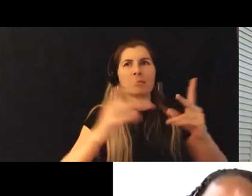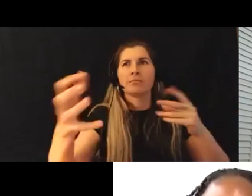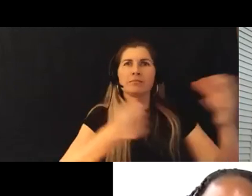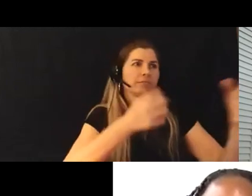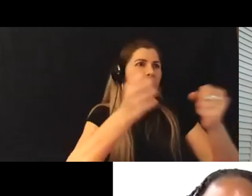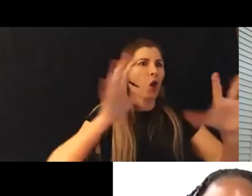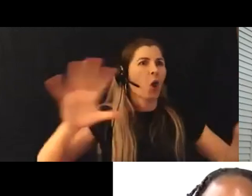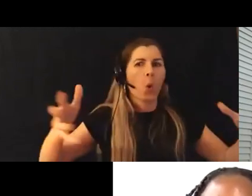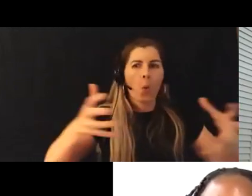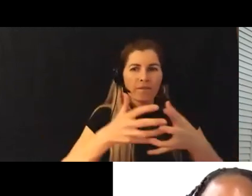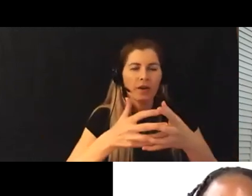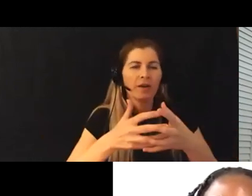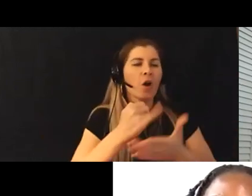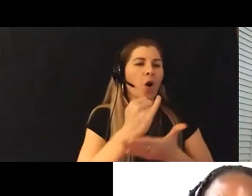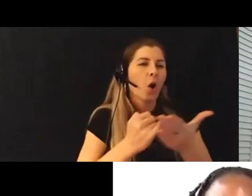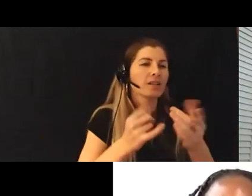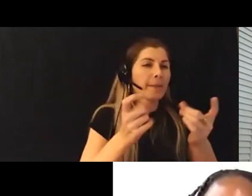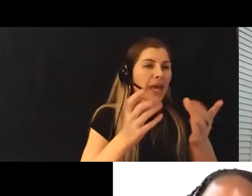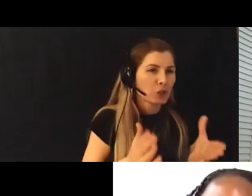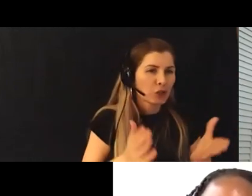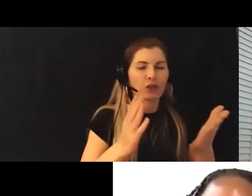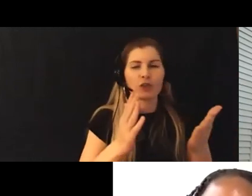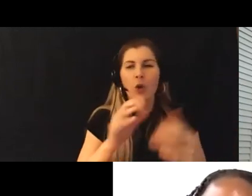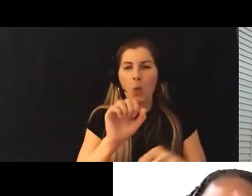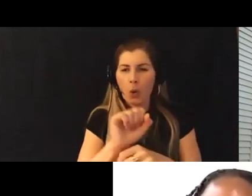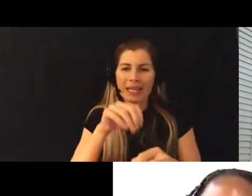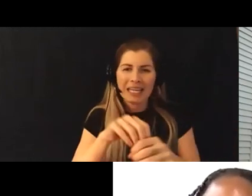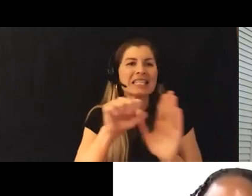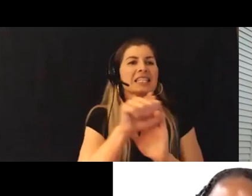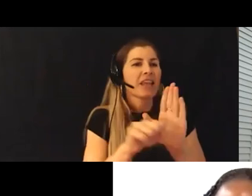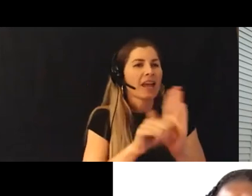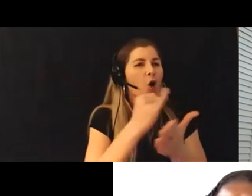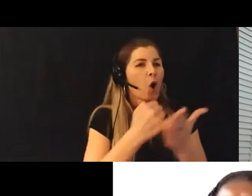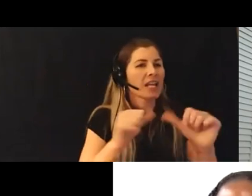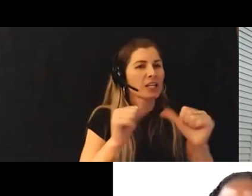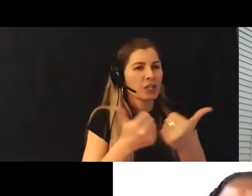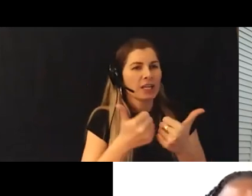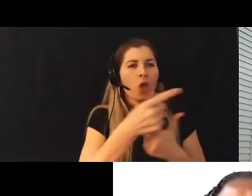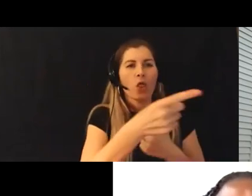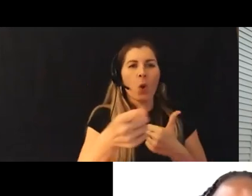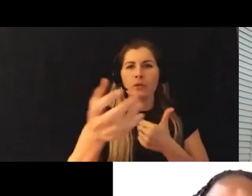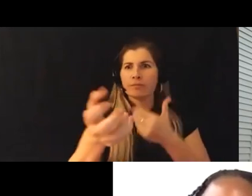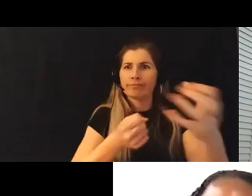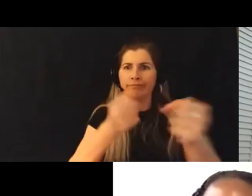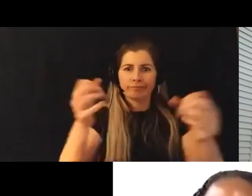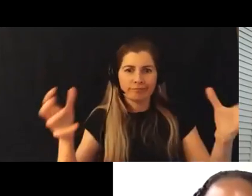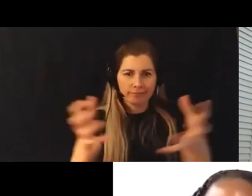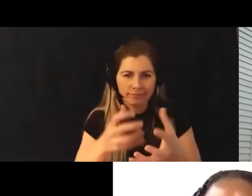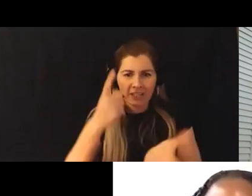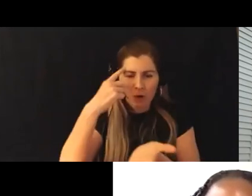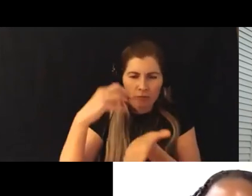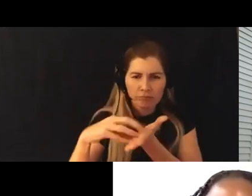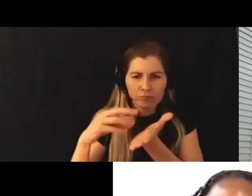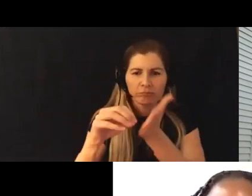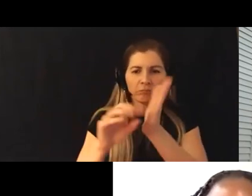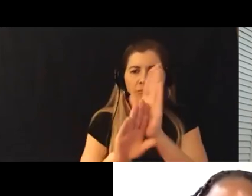arts education managers and directors working in state arts agencies. We bring them together for professional development,